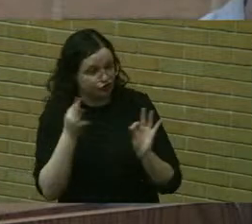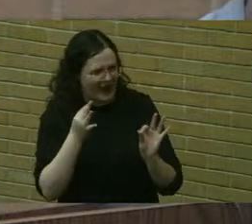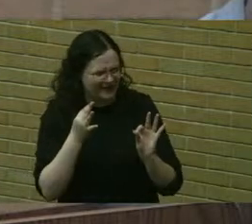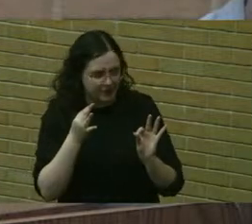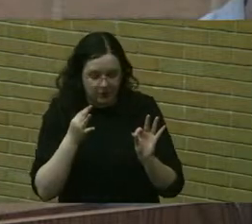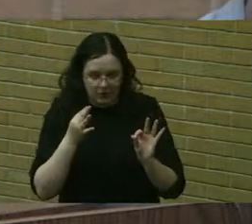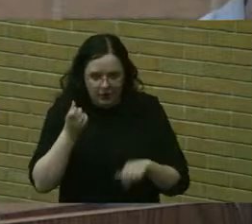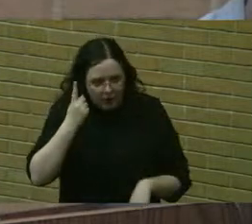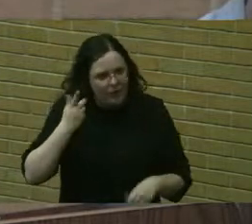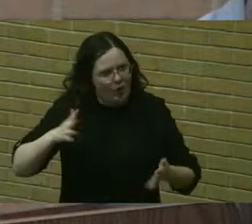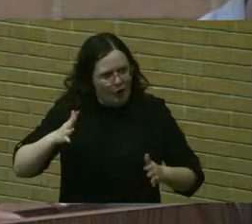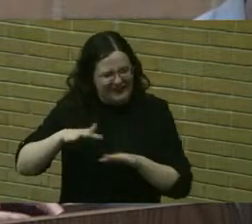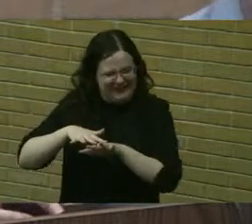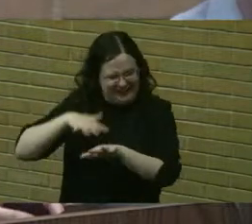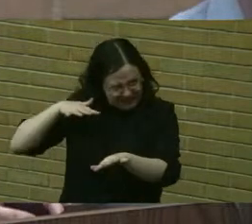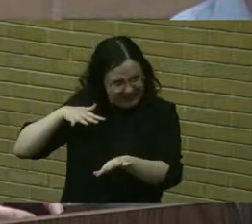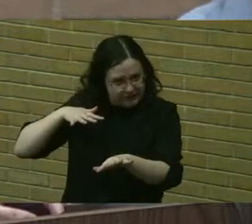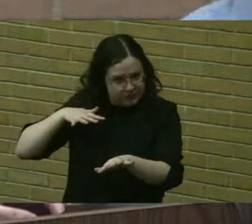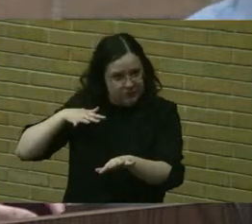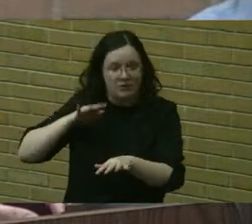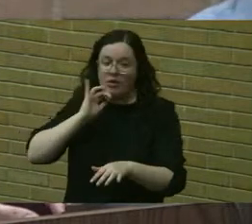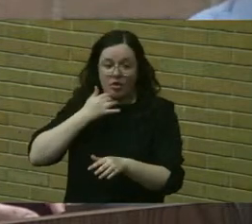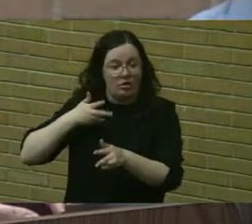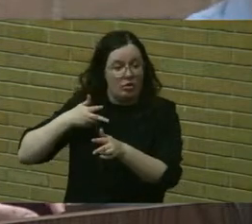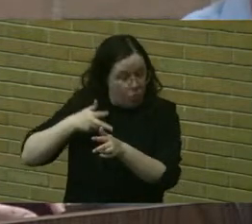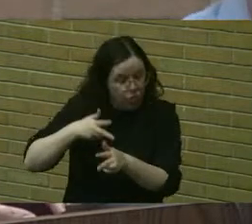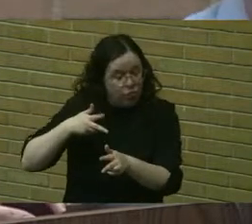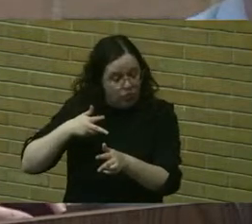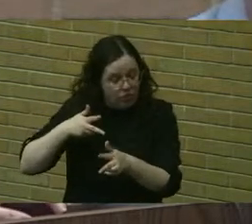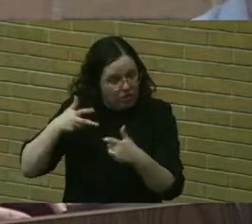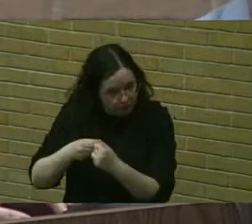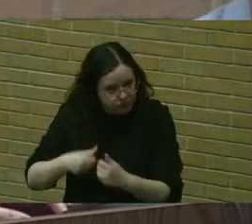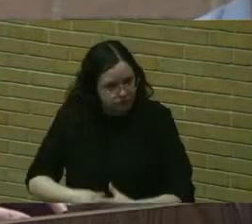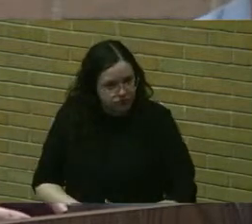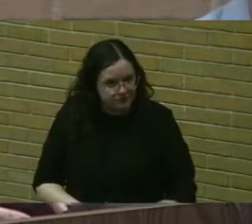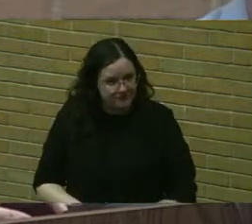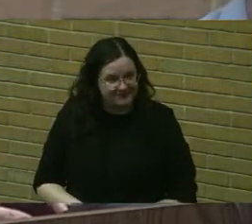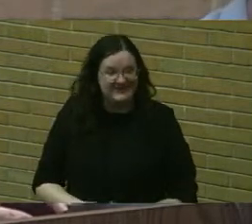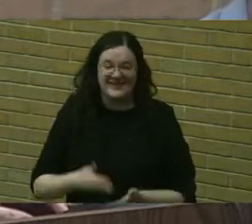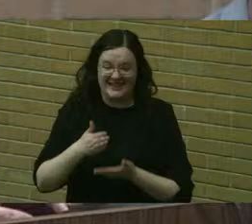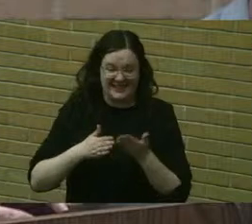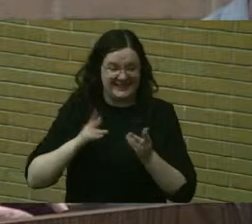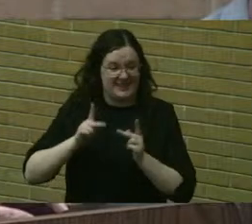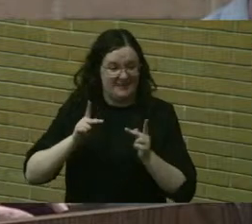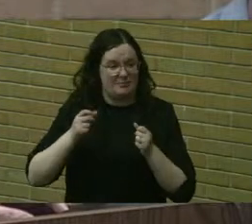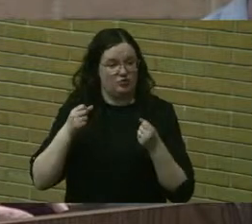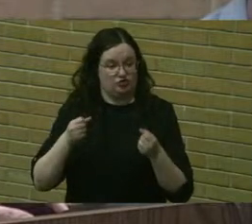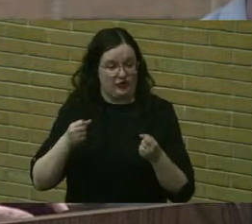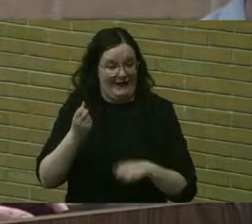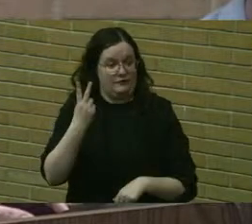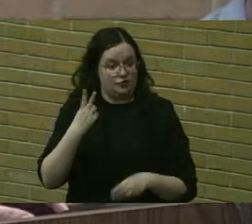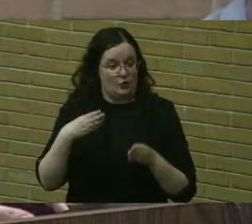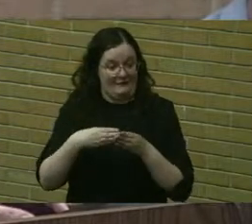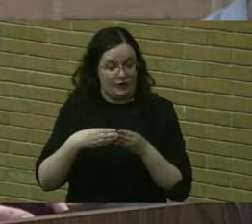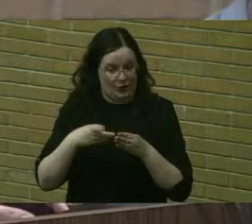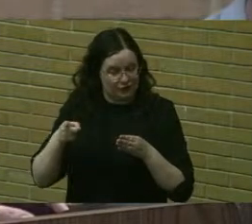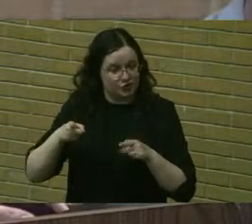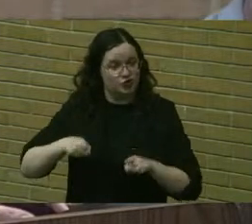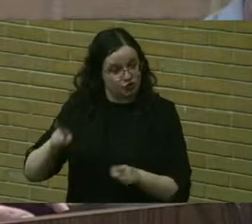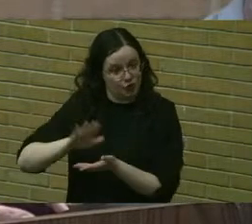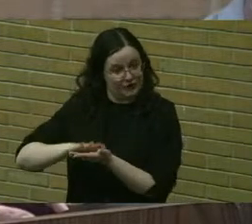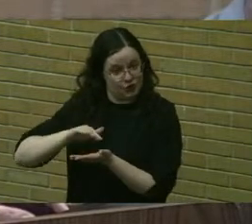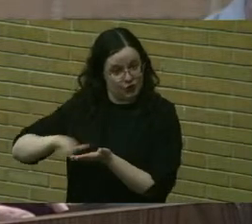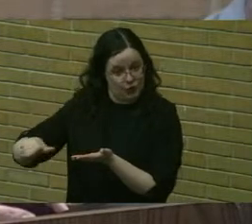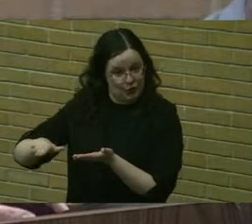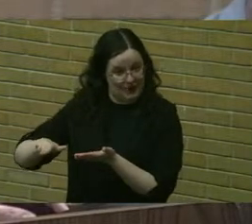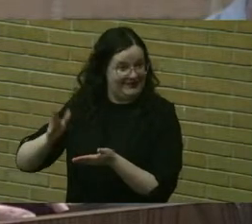traffic. Some of the drivers going through 12 Corners at dismissal time are teen drivers